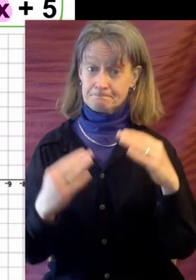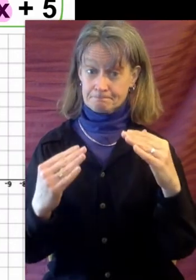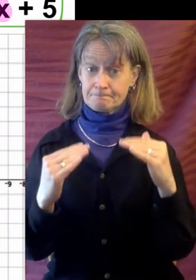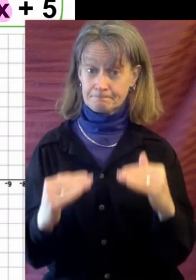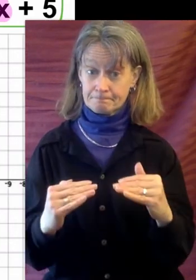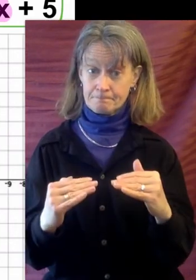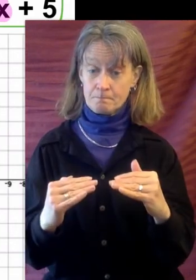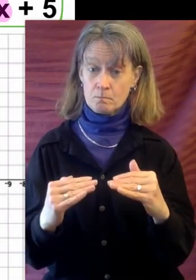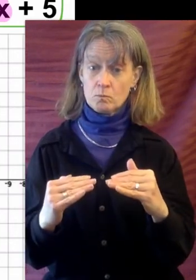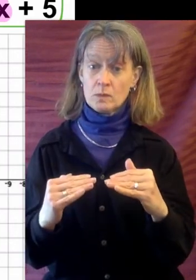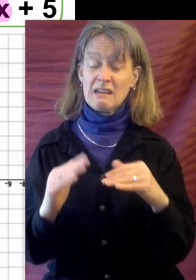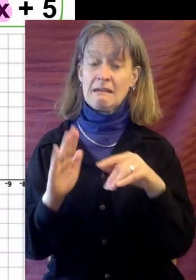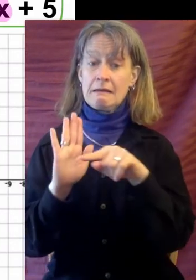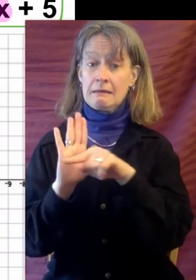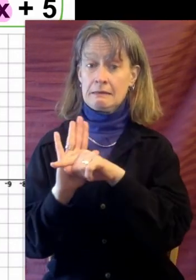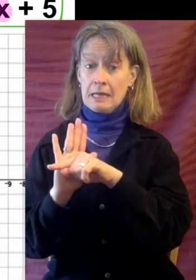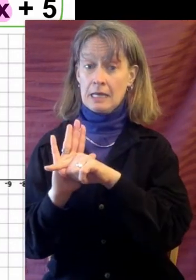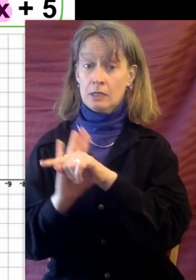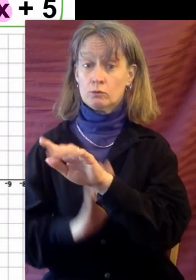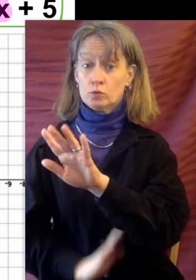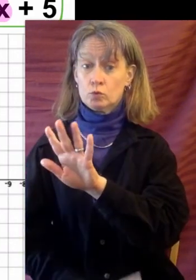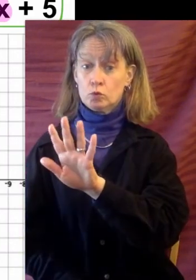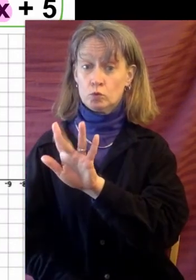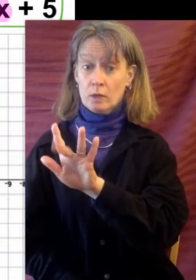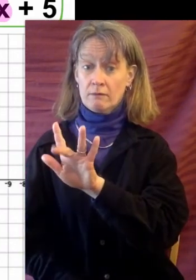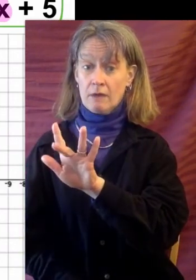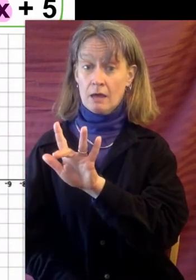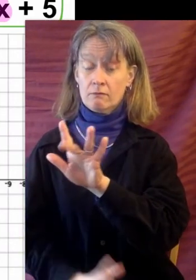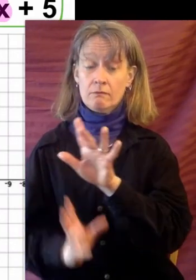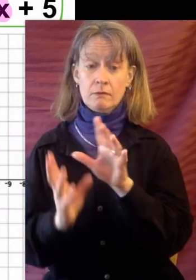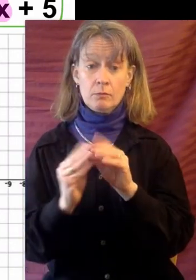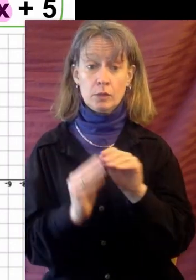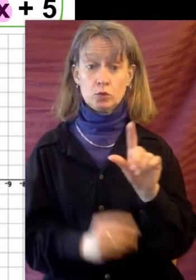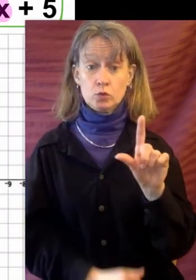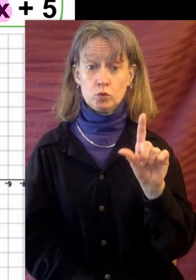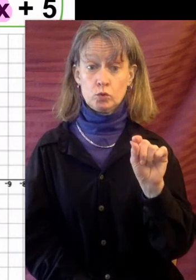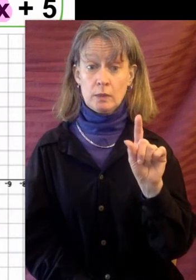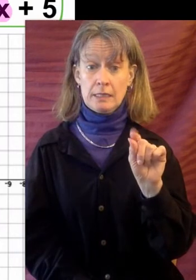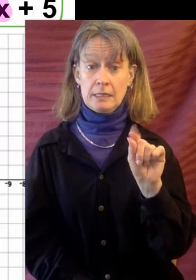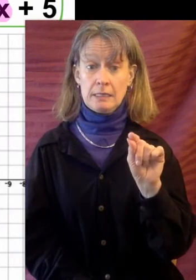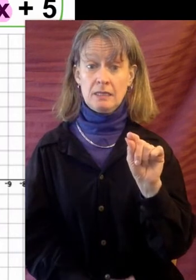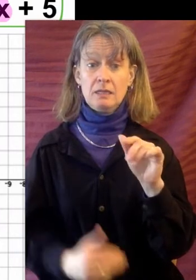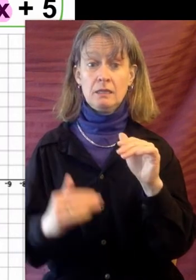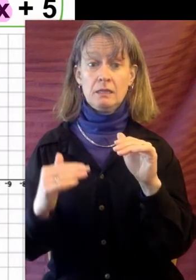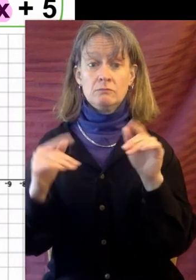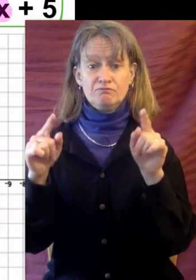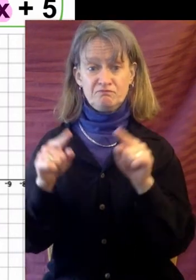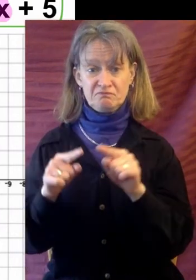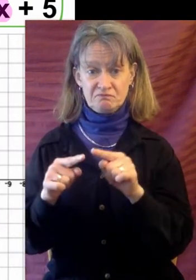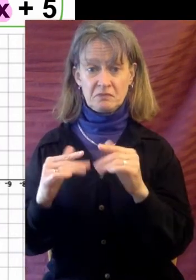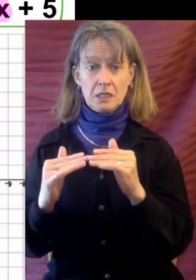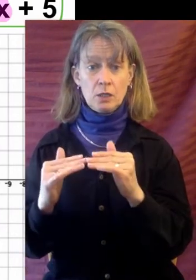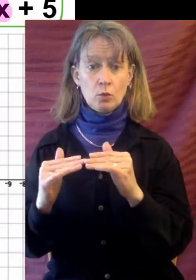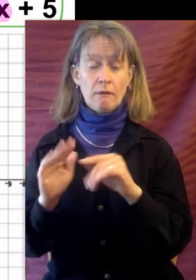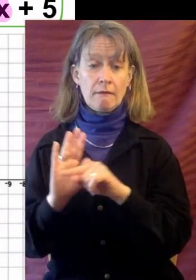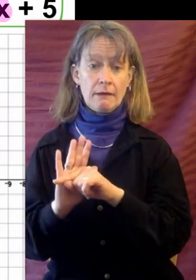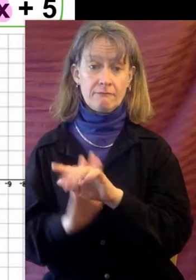Negative 25 plus 20 is negative 5